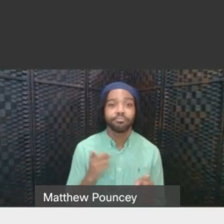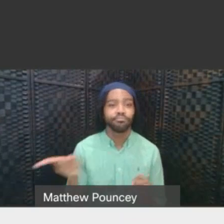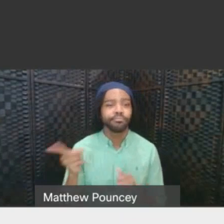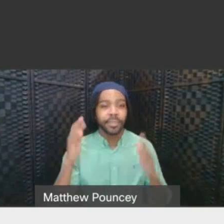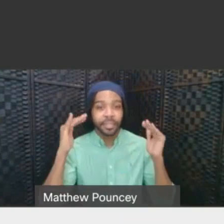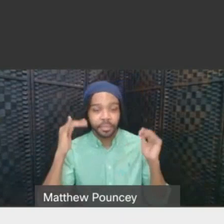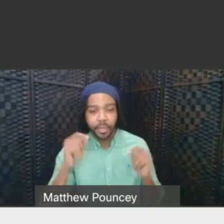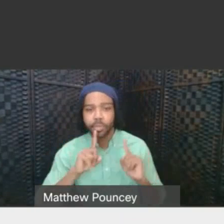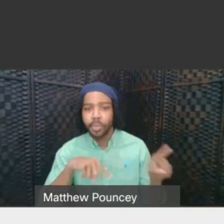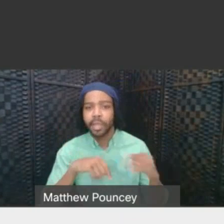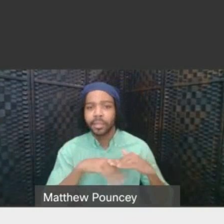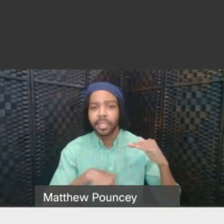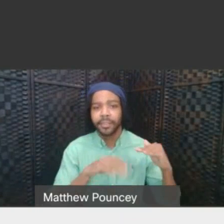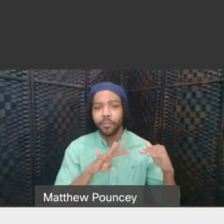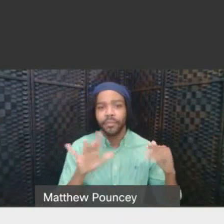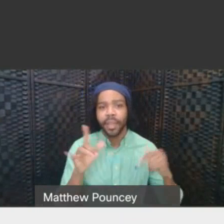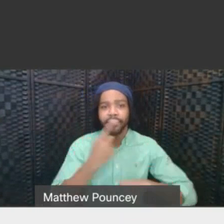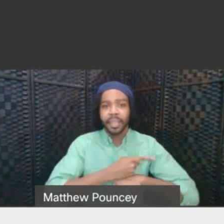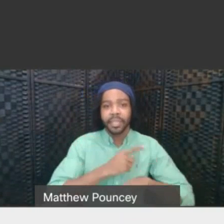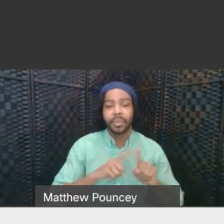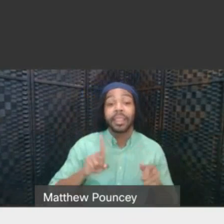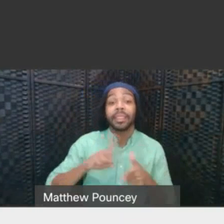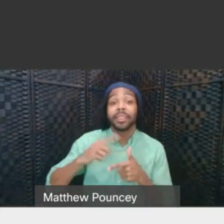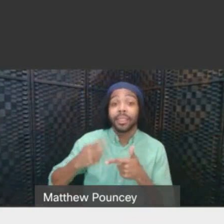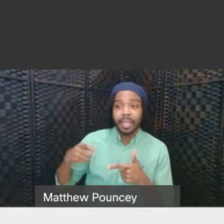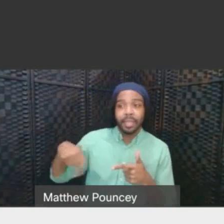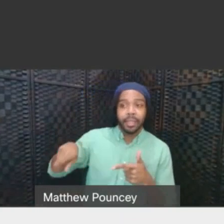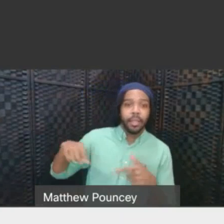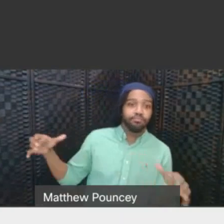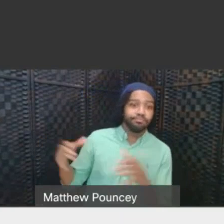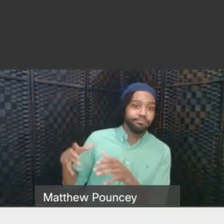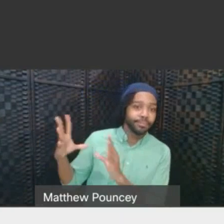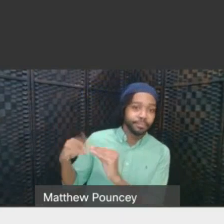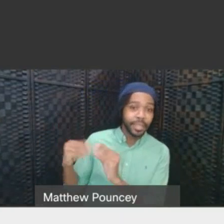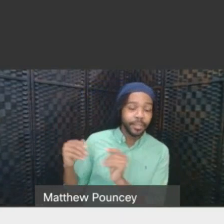within 45 days. And then they had a meeting with,